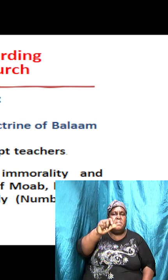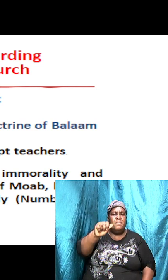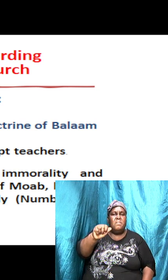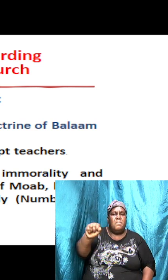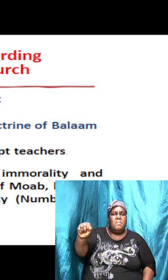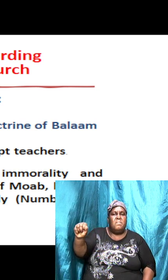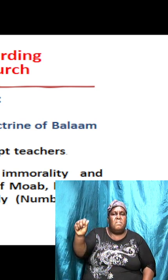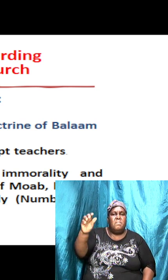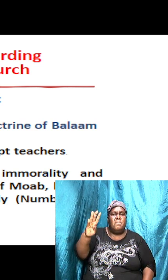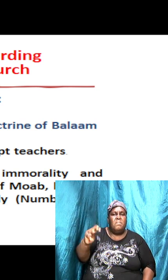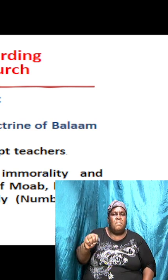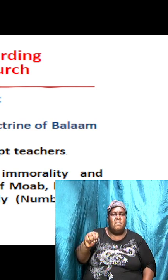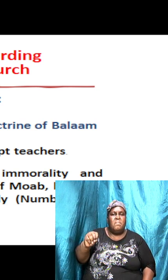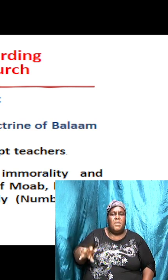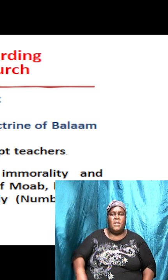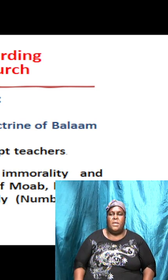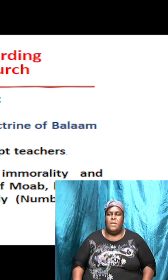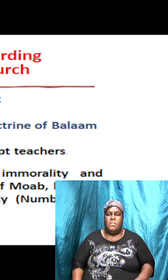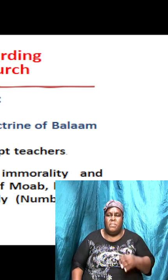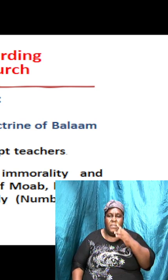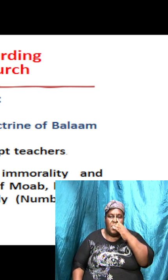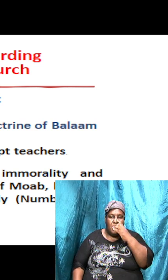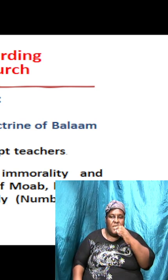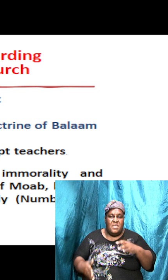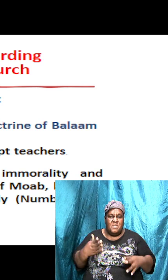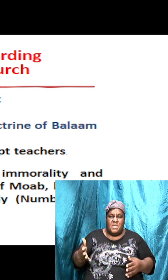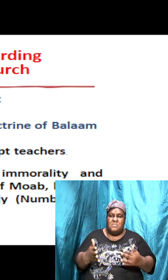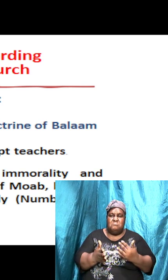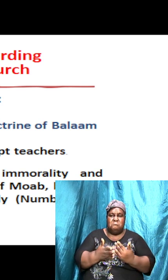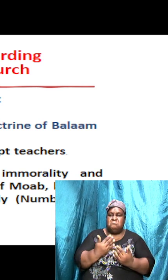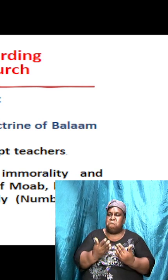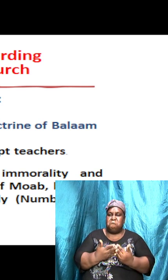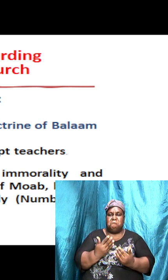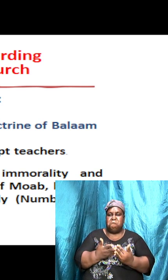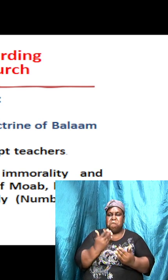that is significant. That is significant.